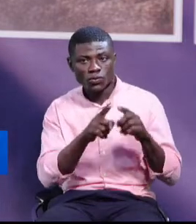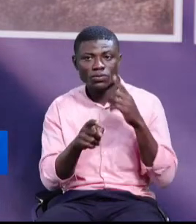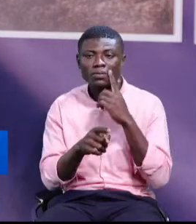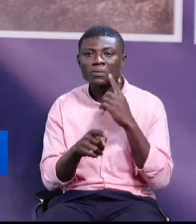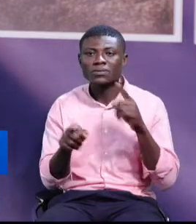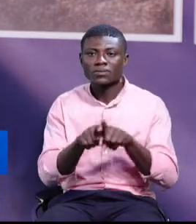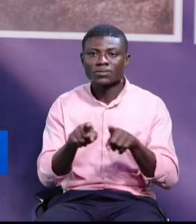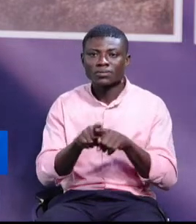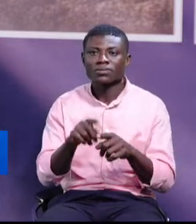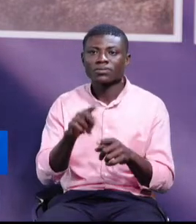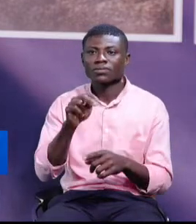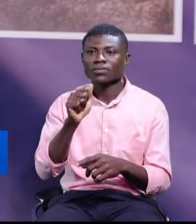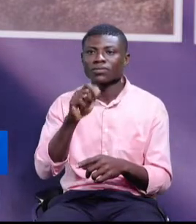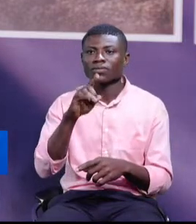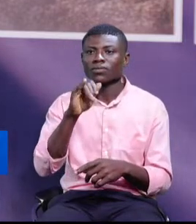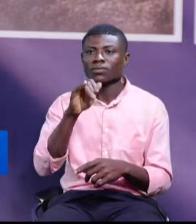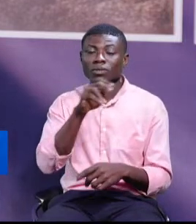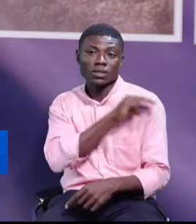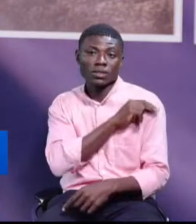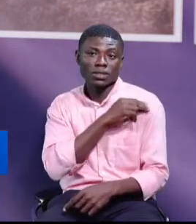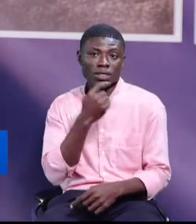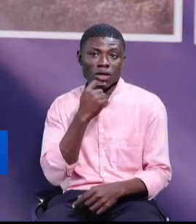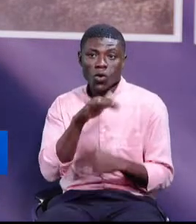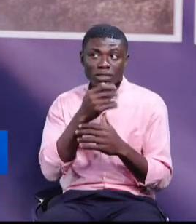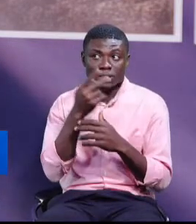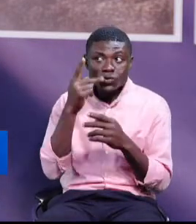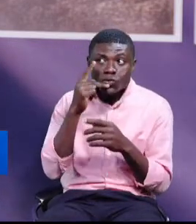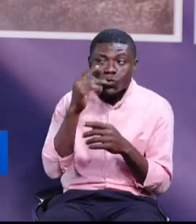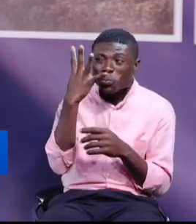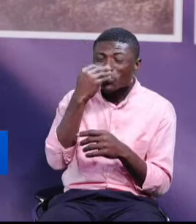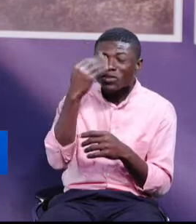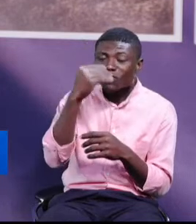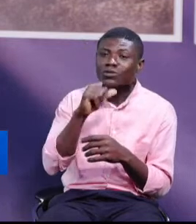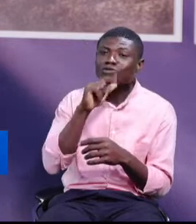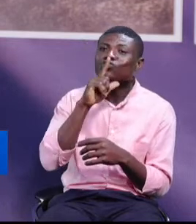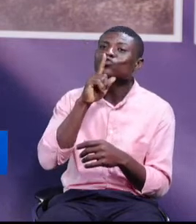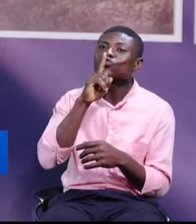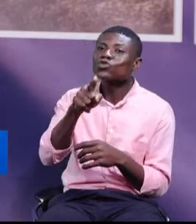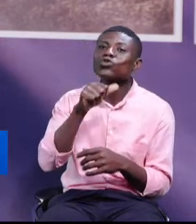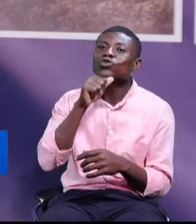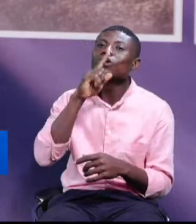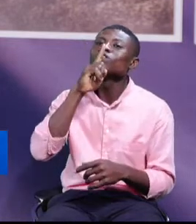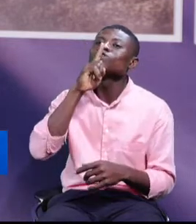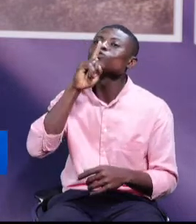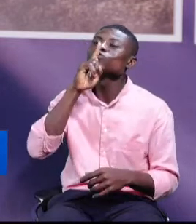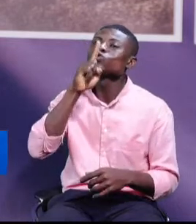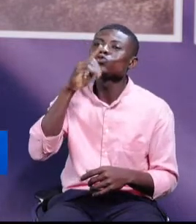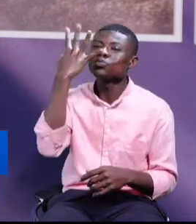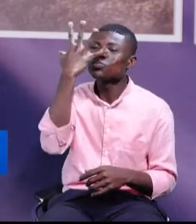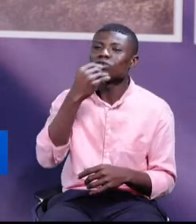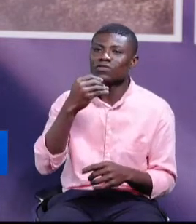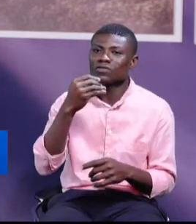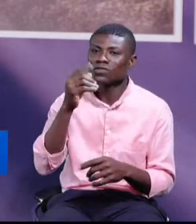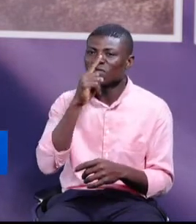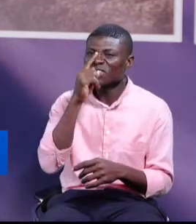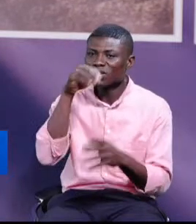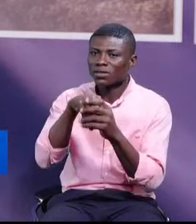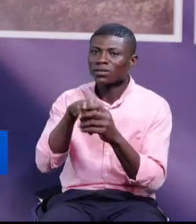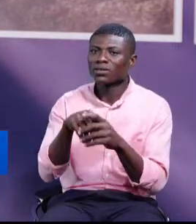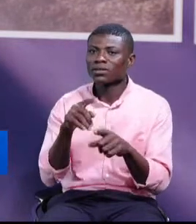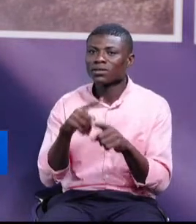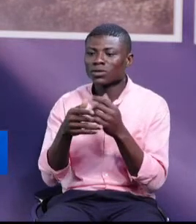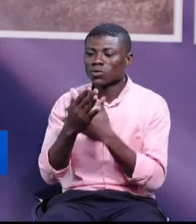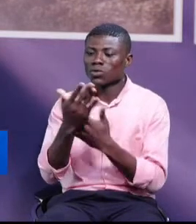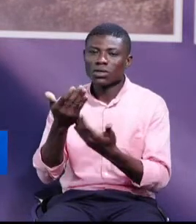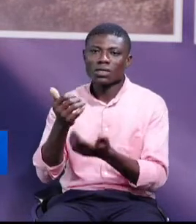And as Nadia said, all that glitters is no gold, right? Just take your time and go at your own pace. And who knows? God